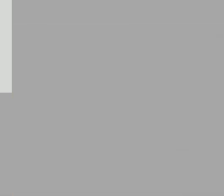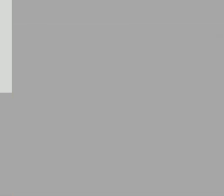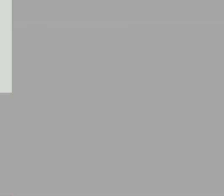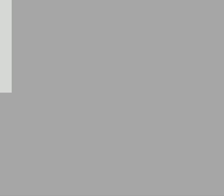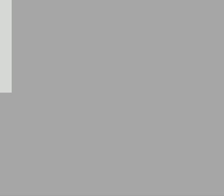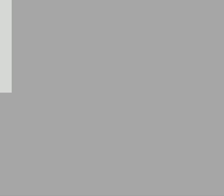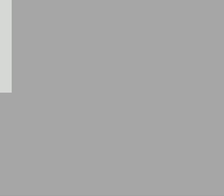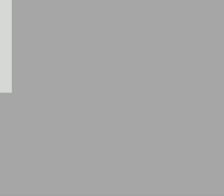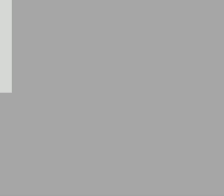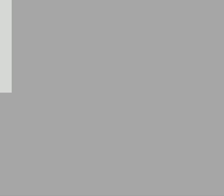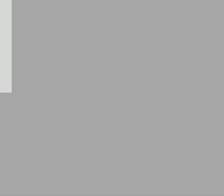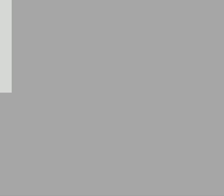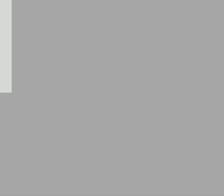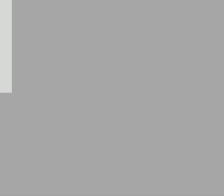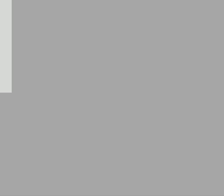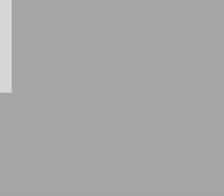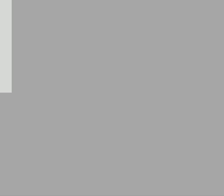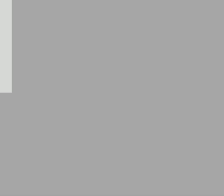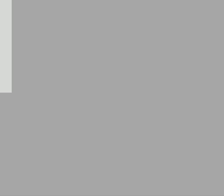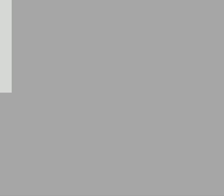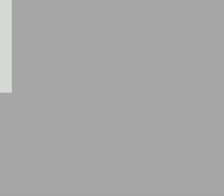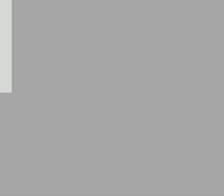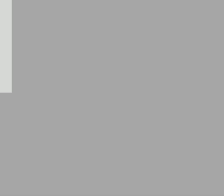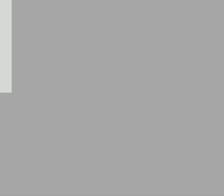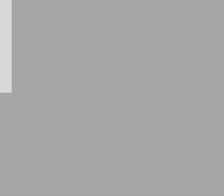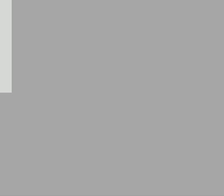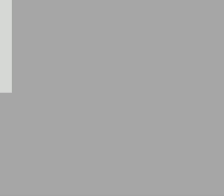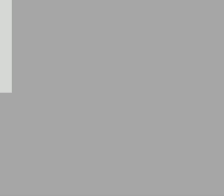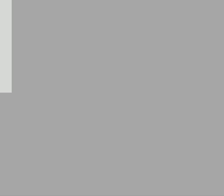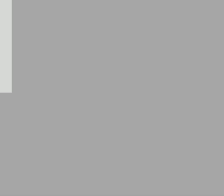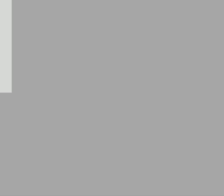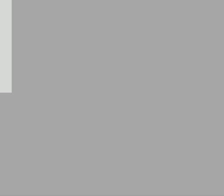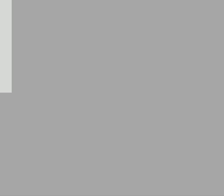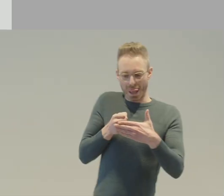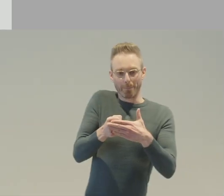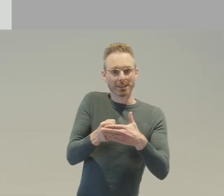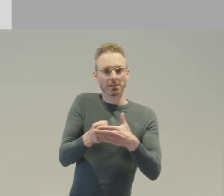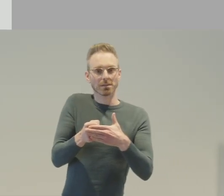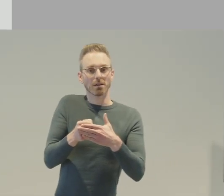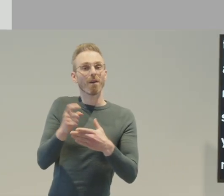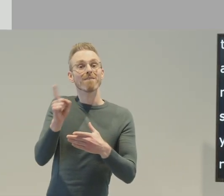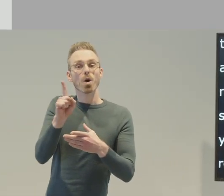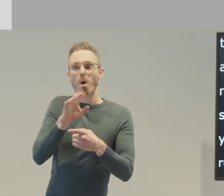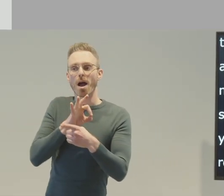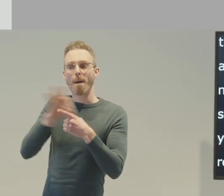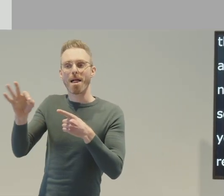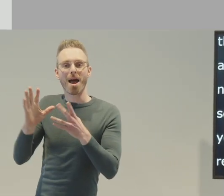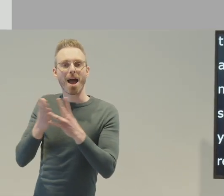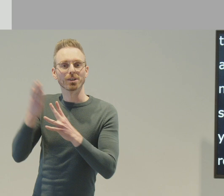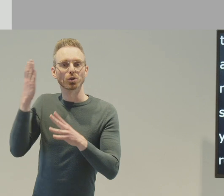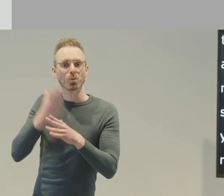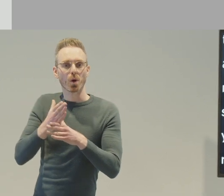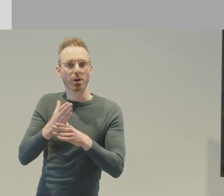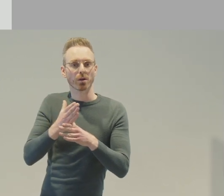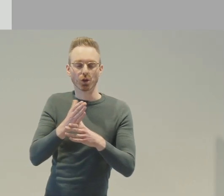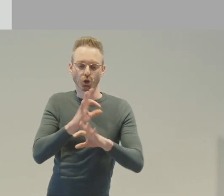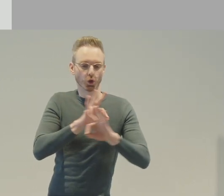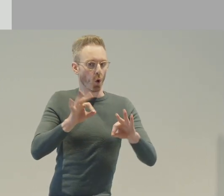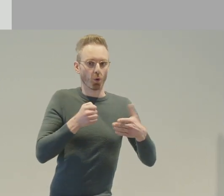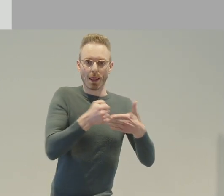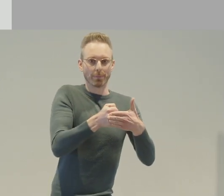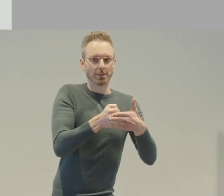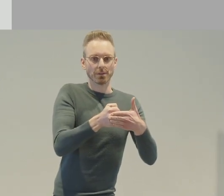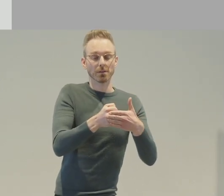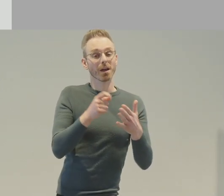With universal credit, there are no restrictions to applying. So this is, again, another example of universal credit